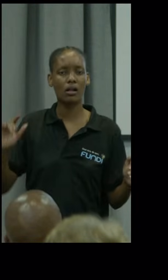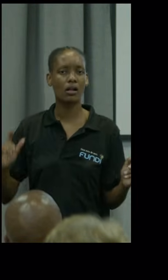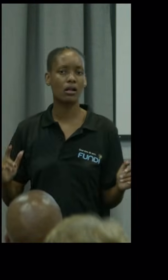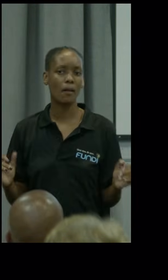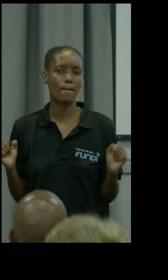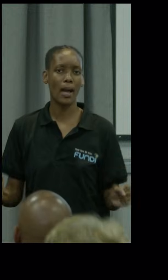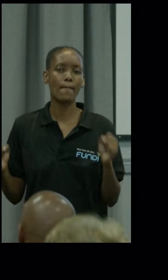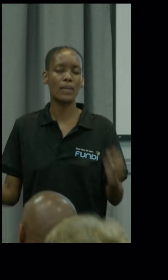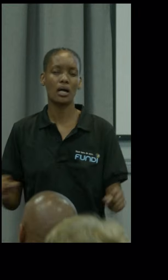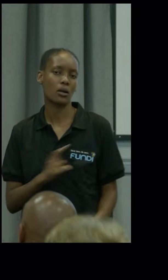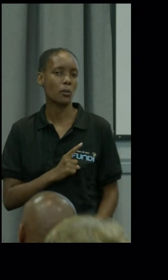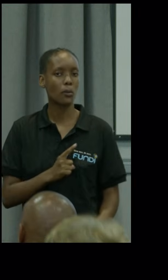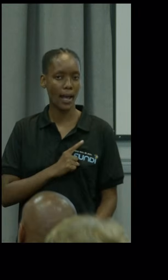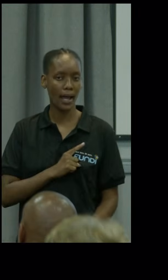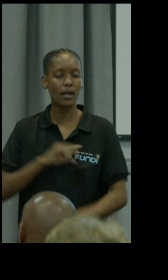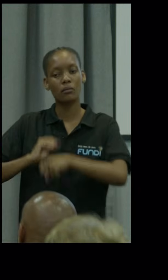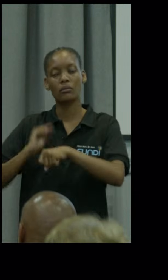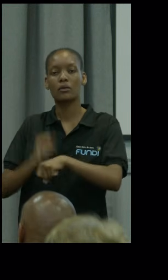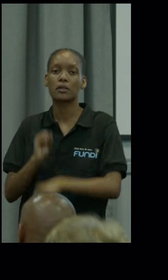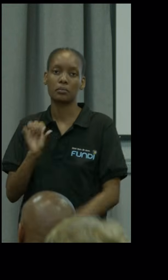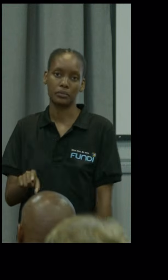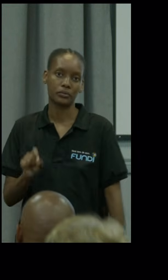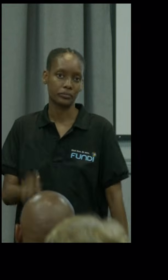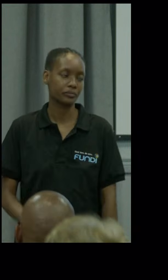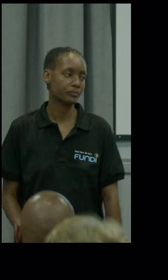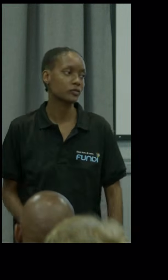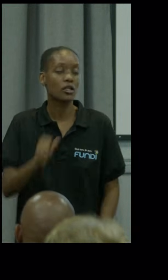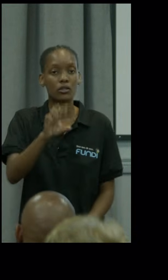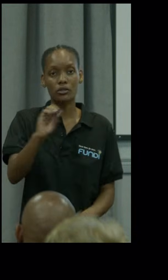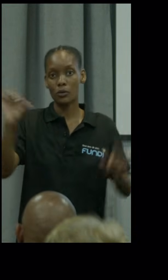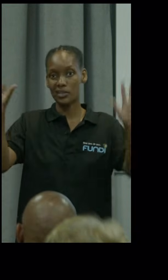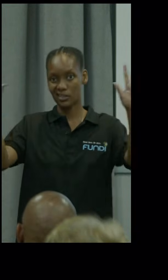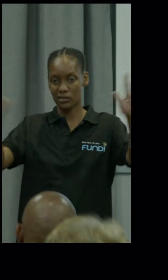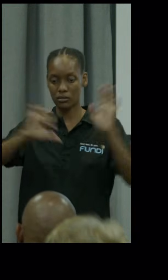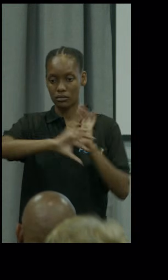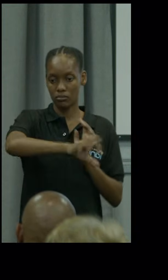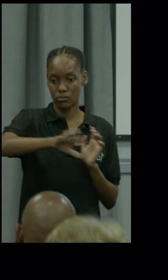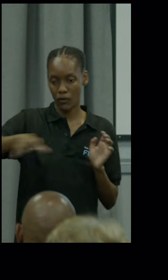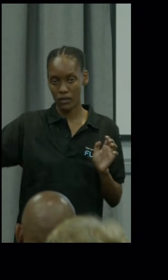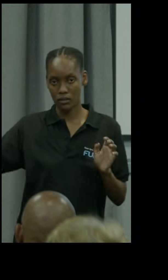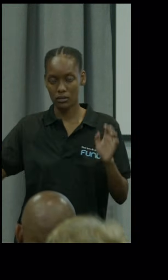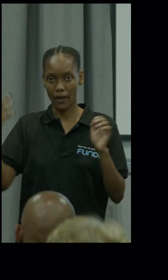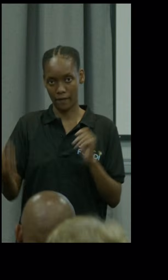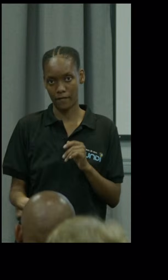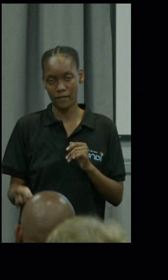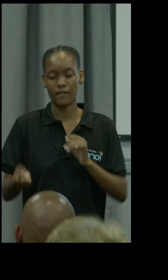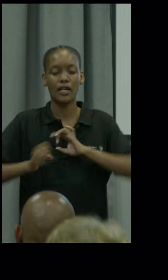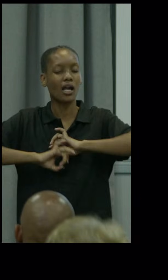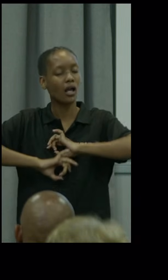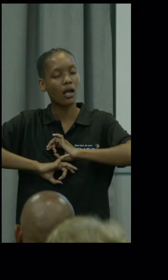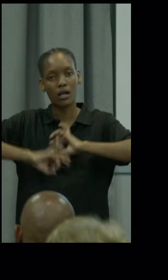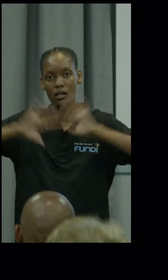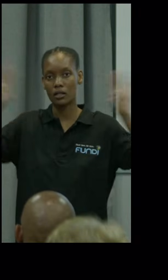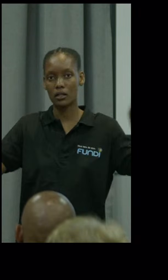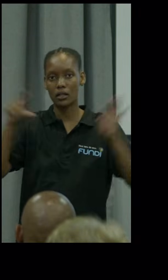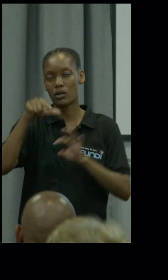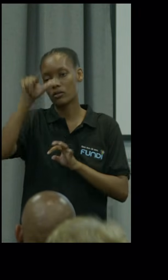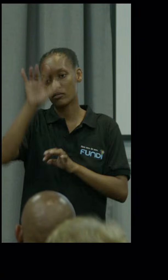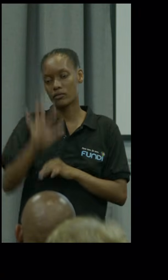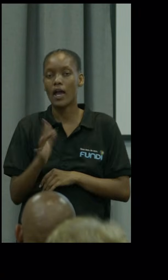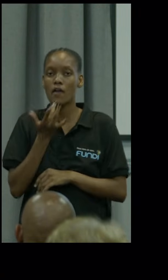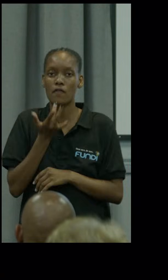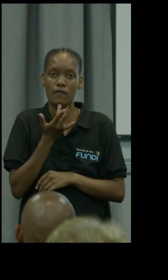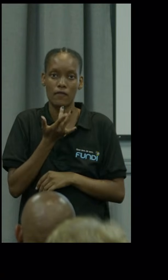schools? So 6 provinces, I said, have clear quintile 5 favoring Eastern